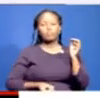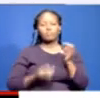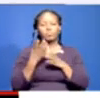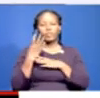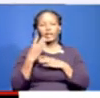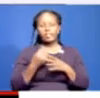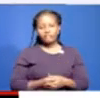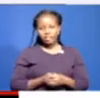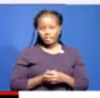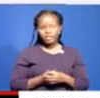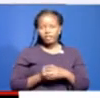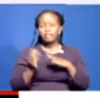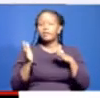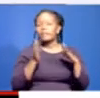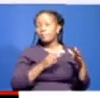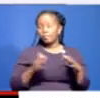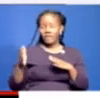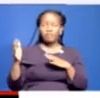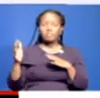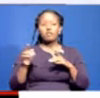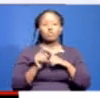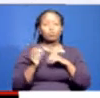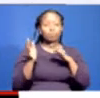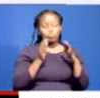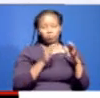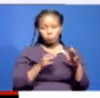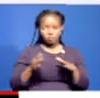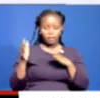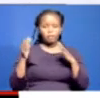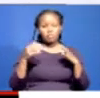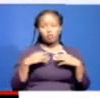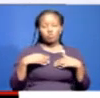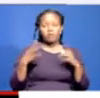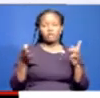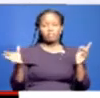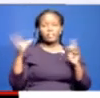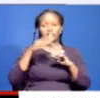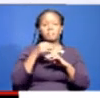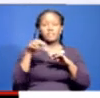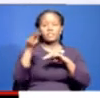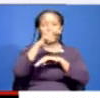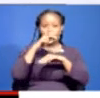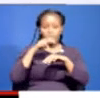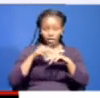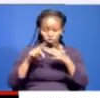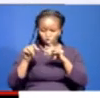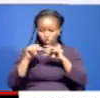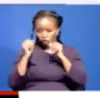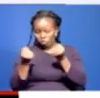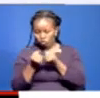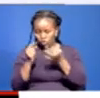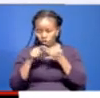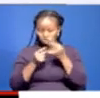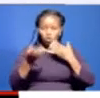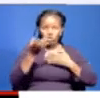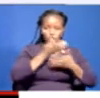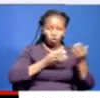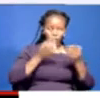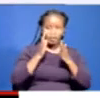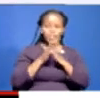The plan anticipated to promote the attainment of national, social, economic, and environmental goals